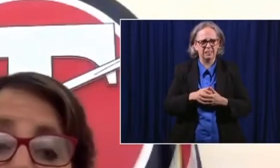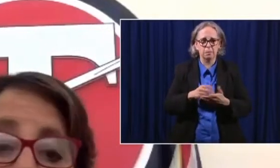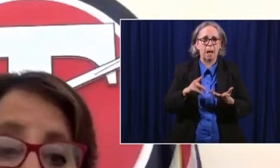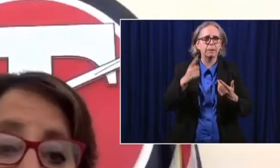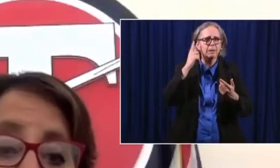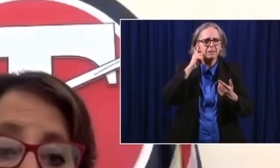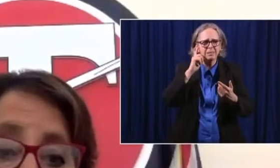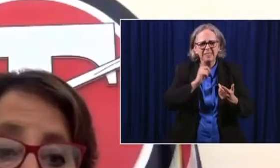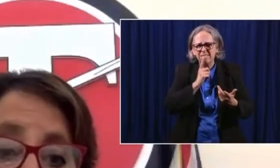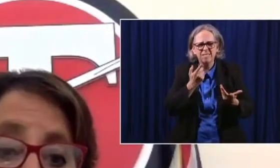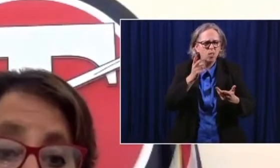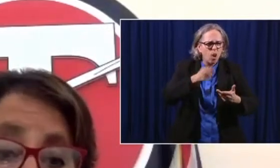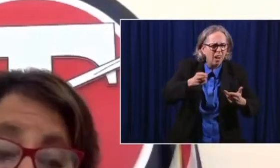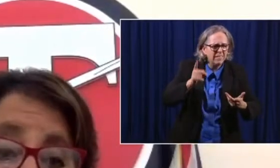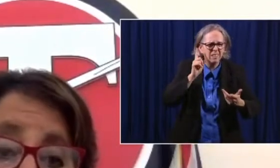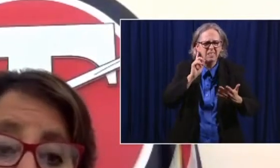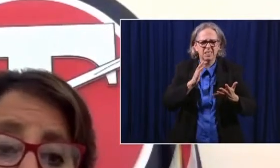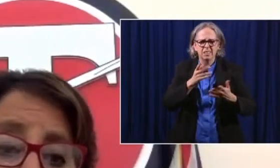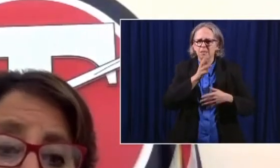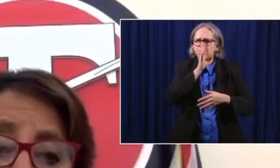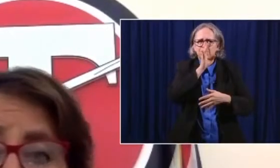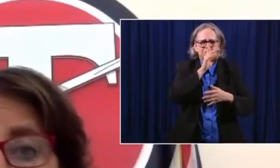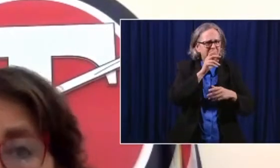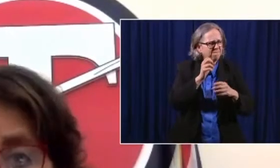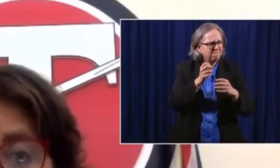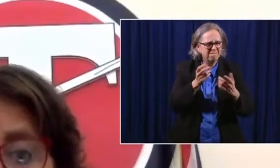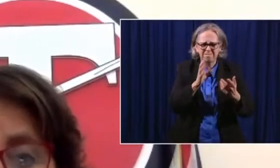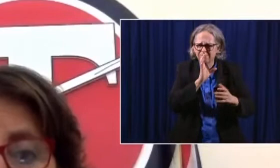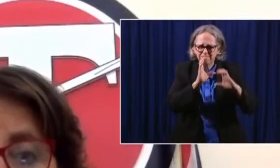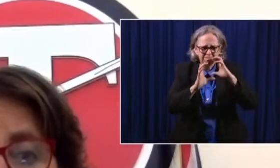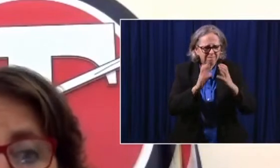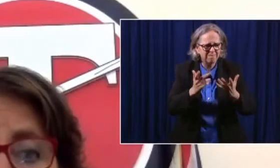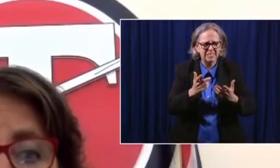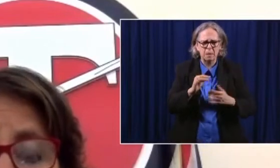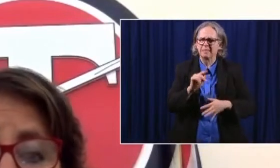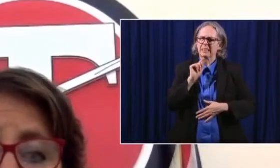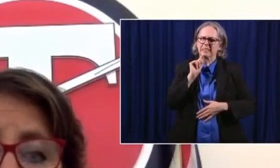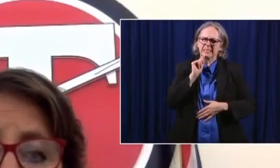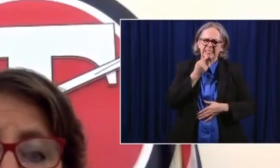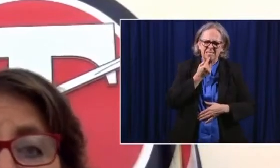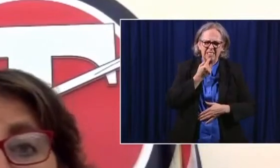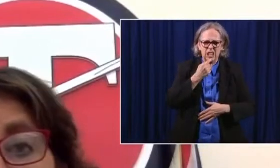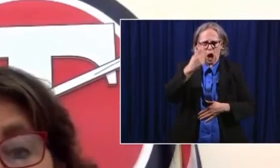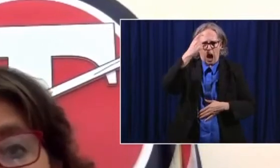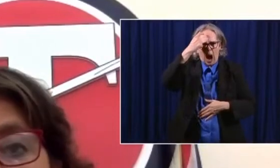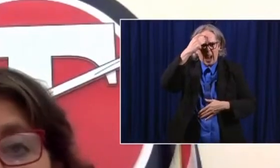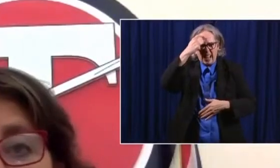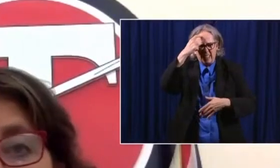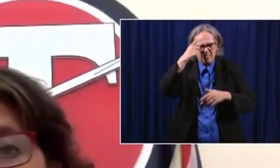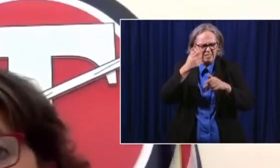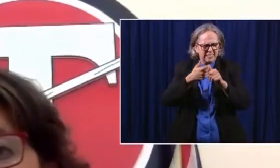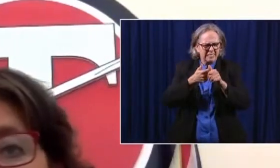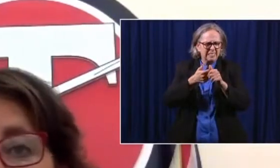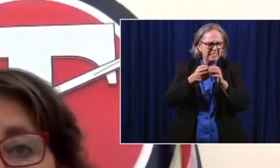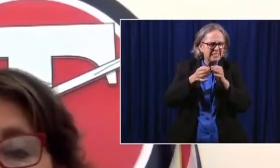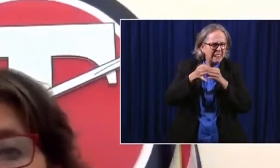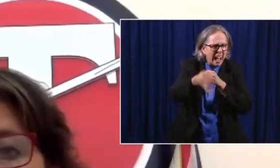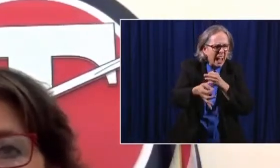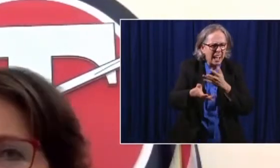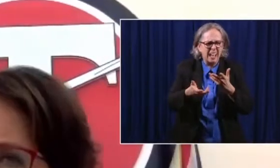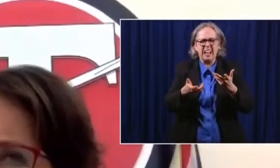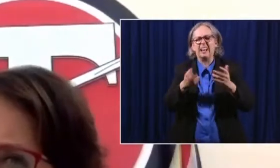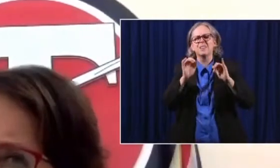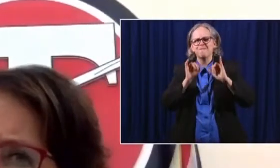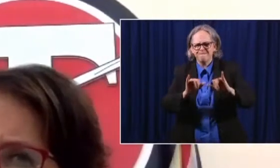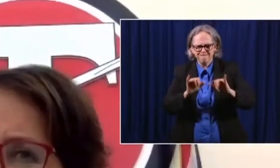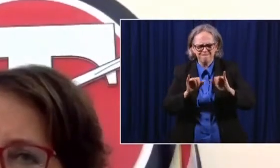may be nonverbal. They may have severe cognitive delays. So our plan, we had to think outside of the